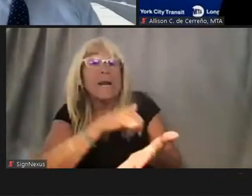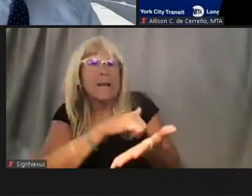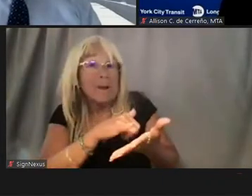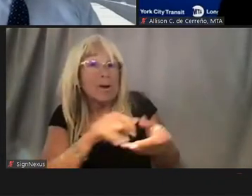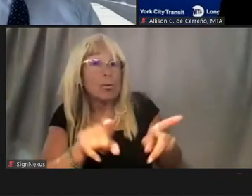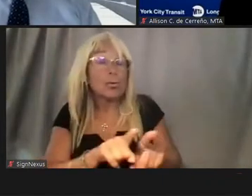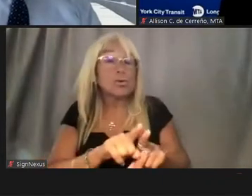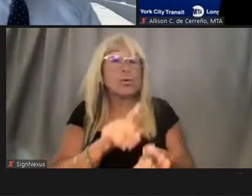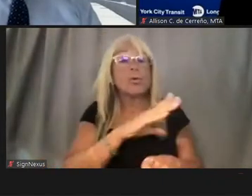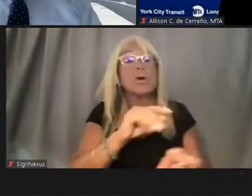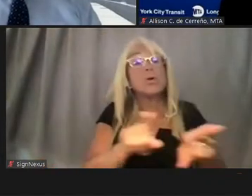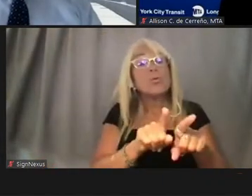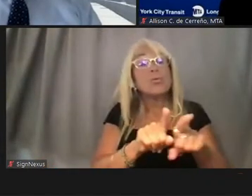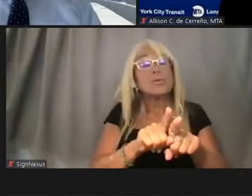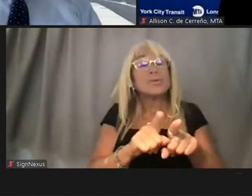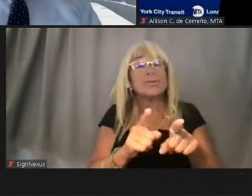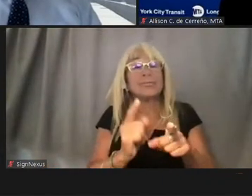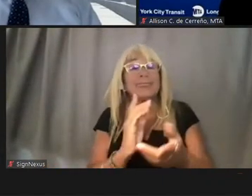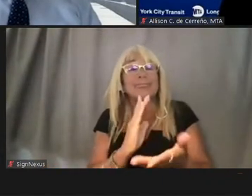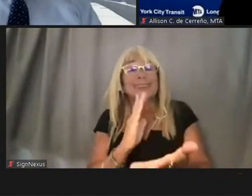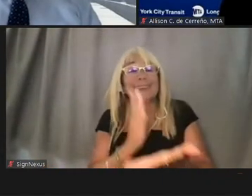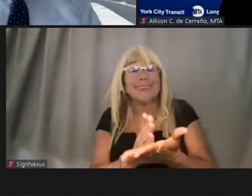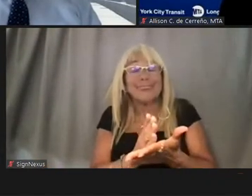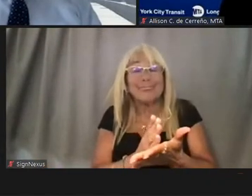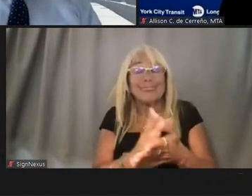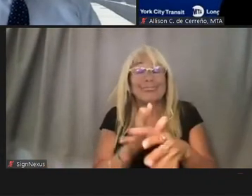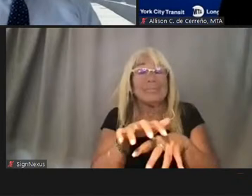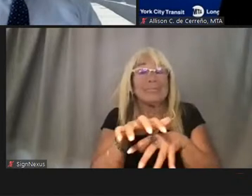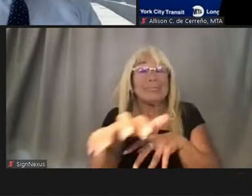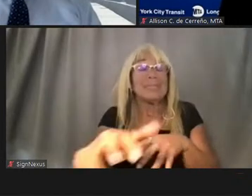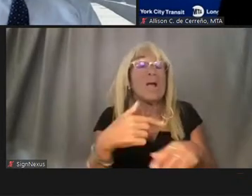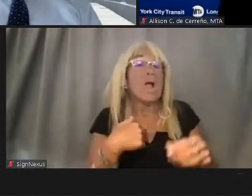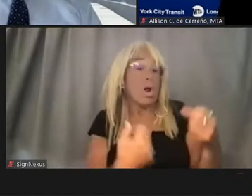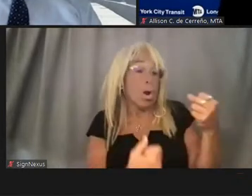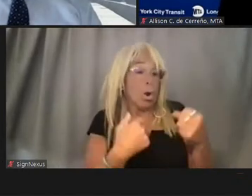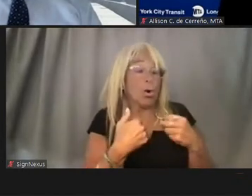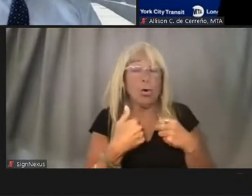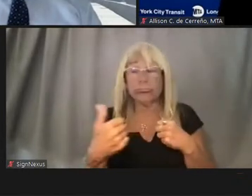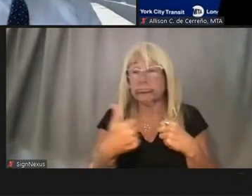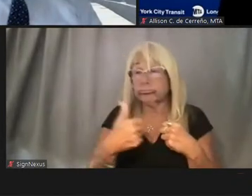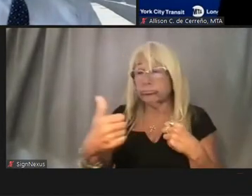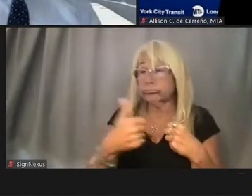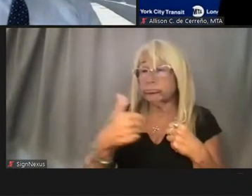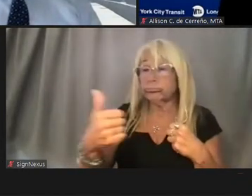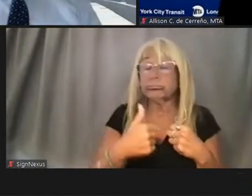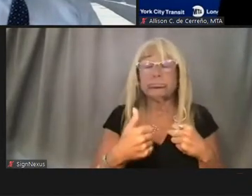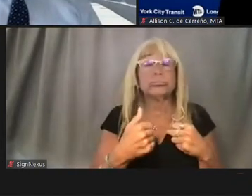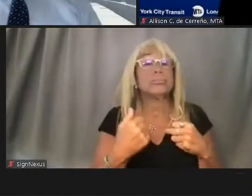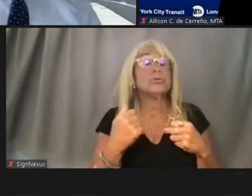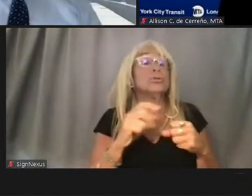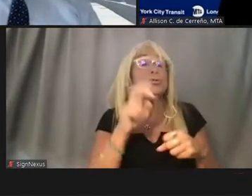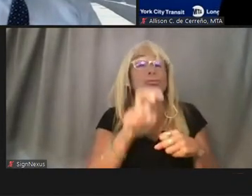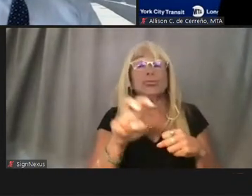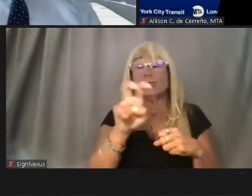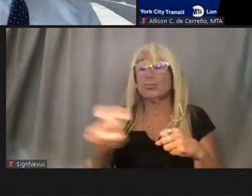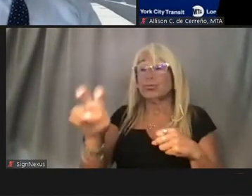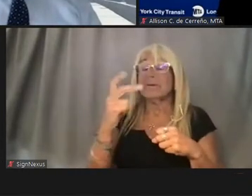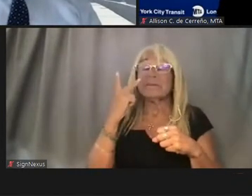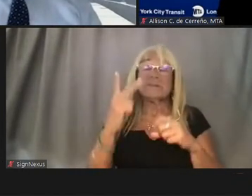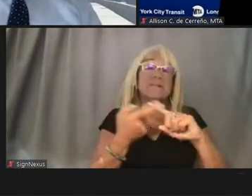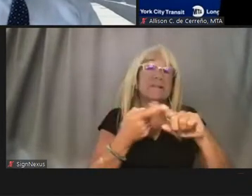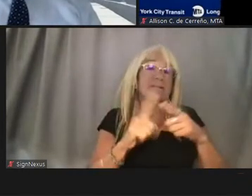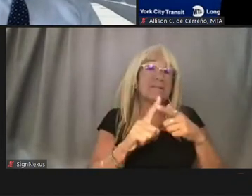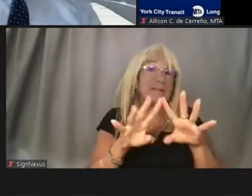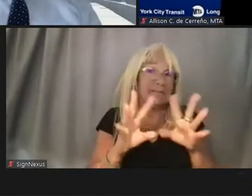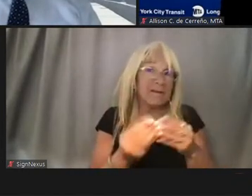is to actually fight congestion I am a car owner and travel frequently to visit friends and family outside the city I know firsthand how